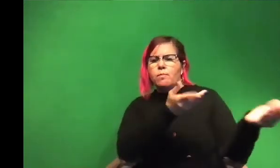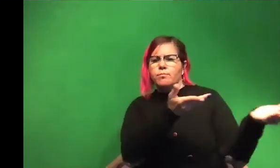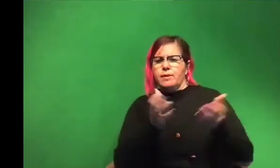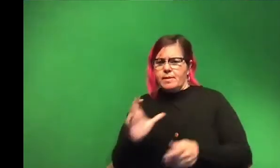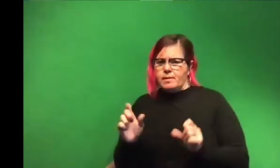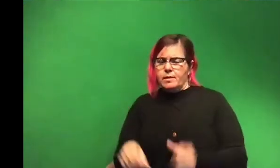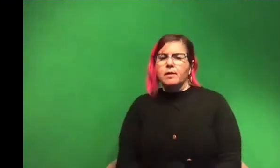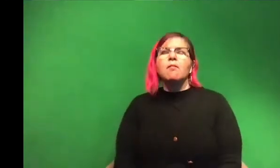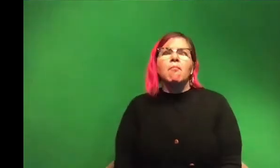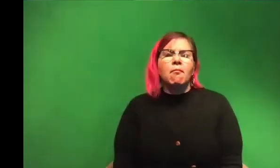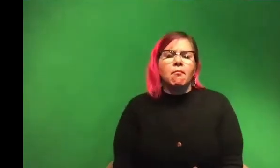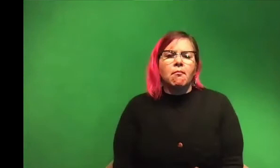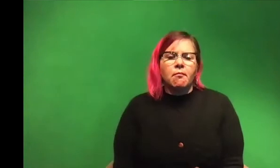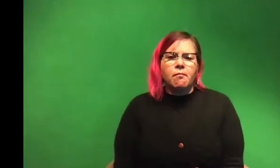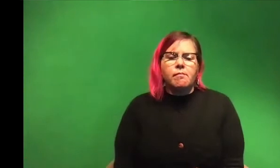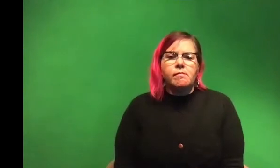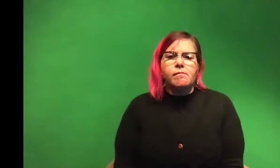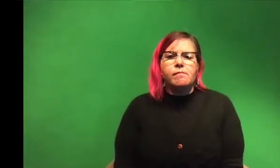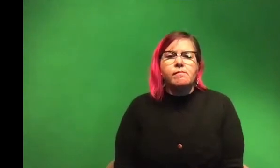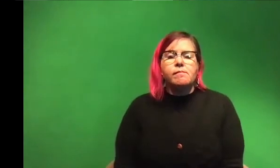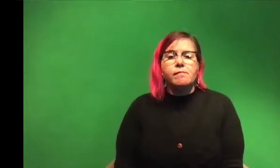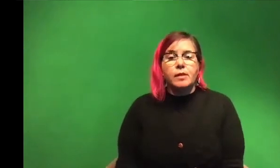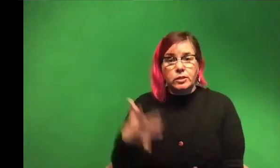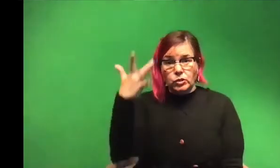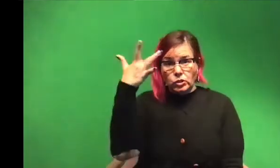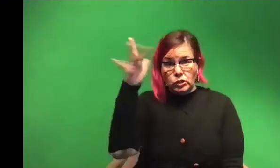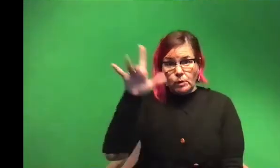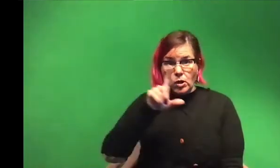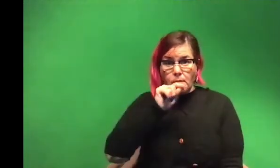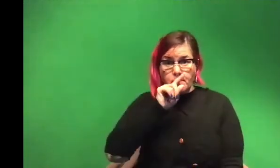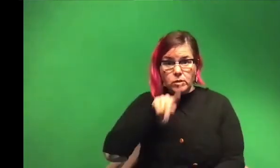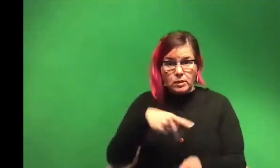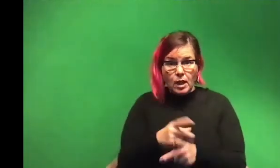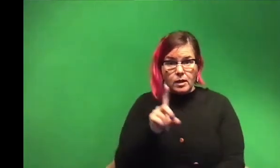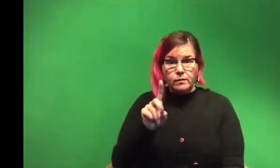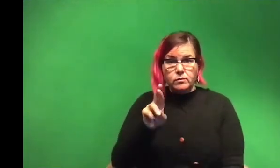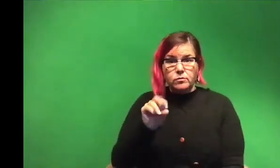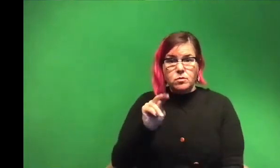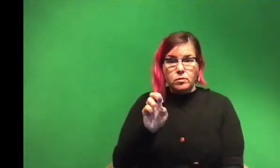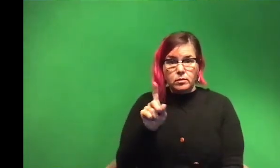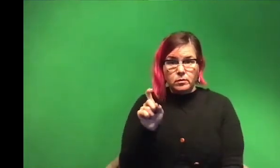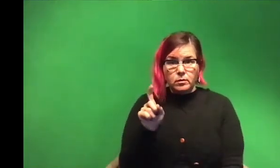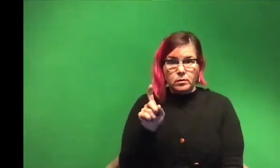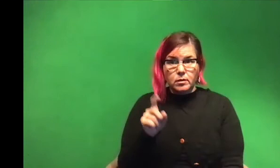Great. Sounds good. Are smart birds a type of drone?